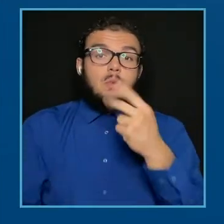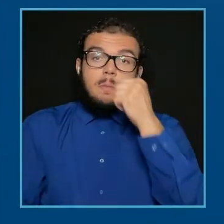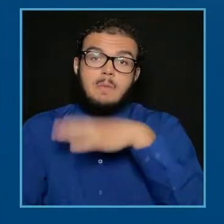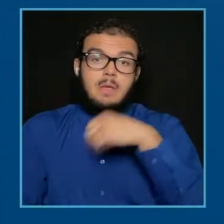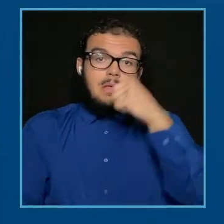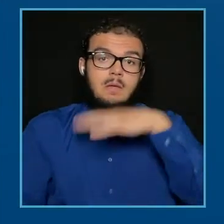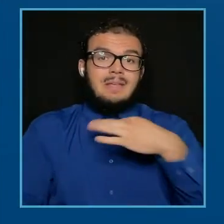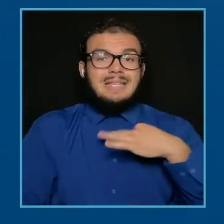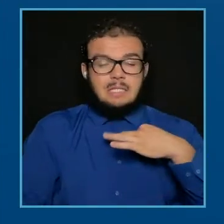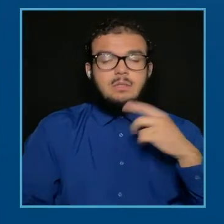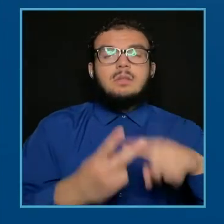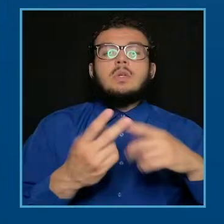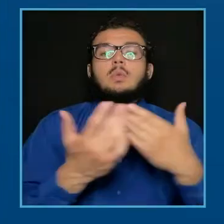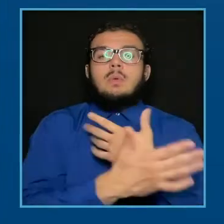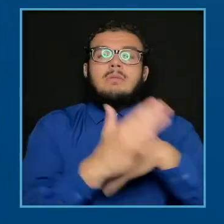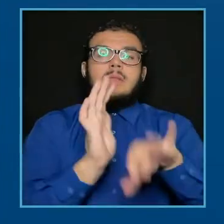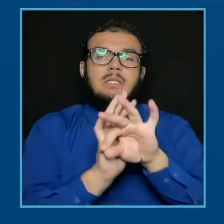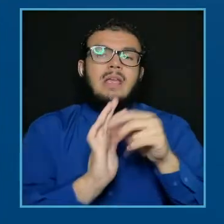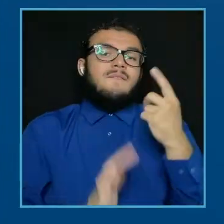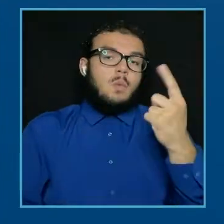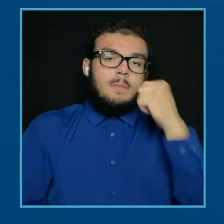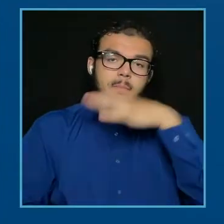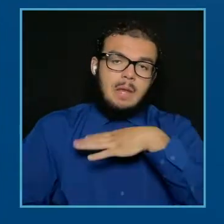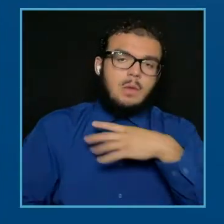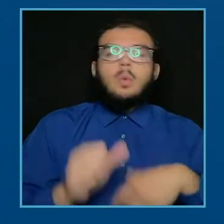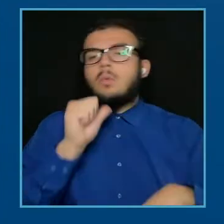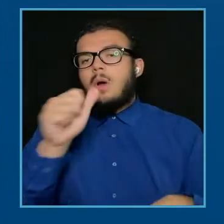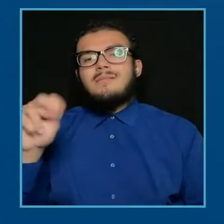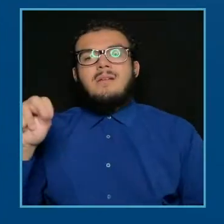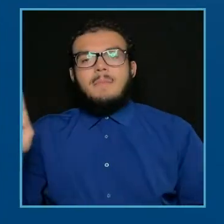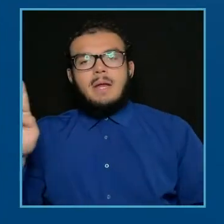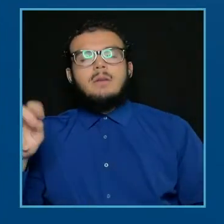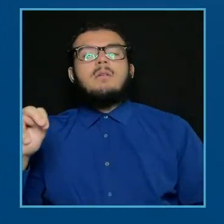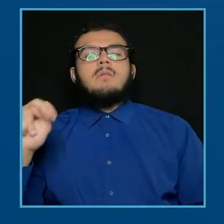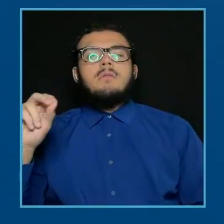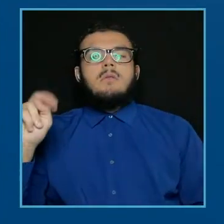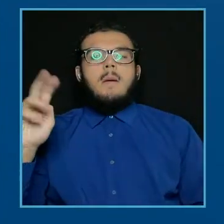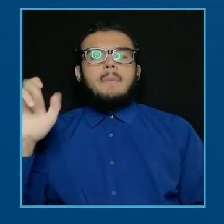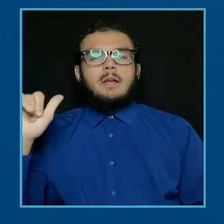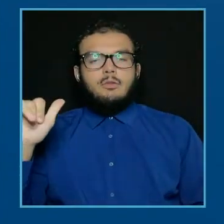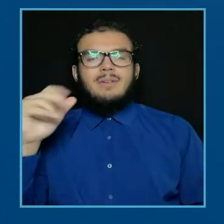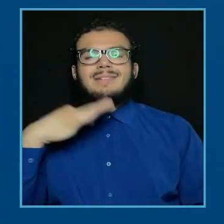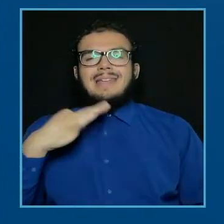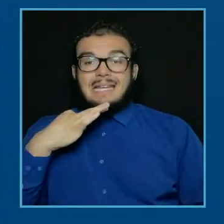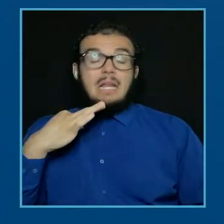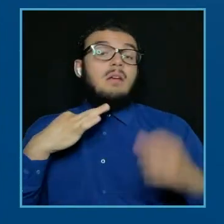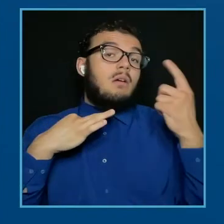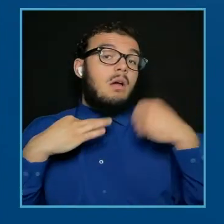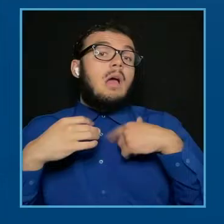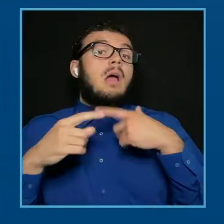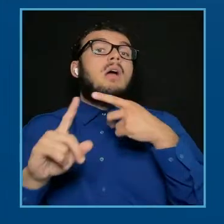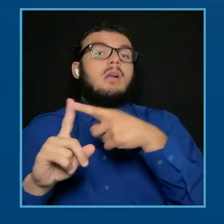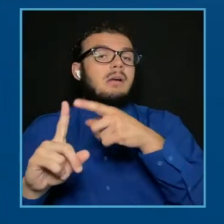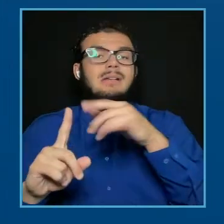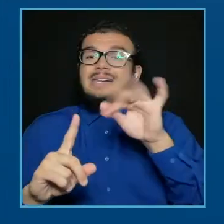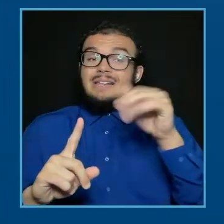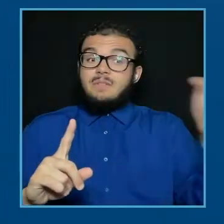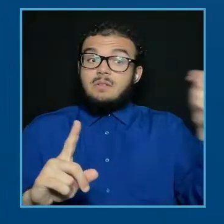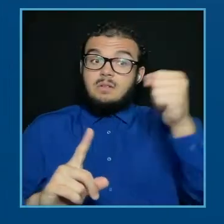or the new election has 1 male candidate and 1 non-binary candidate. However, the election of a woman candidate would violate the charter's gender parity